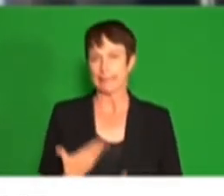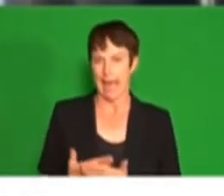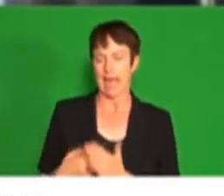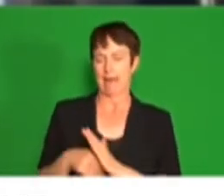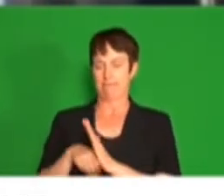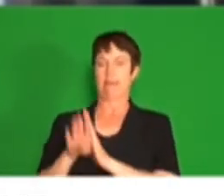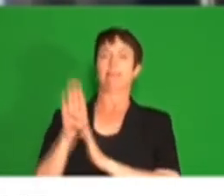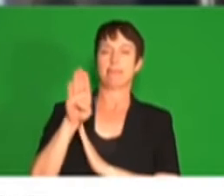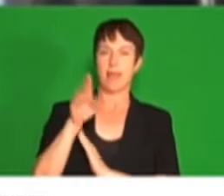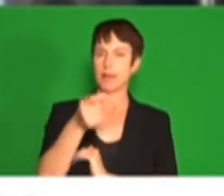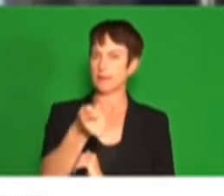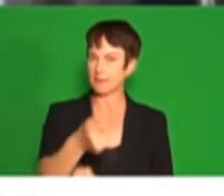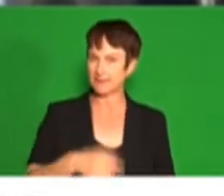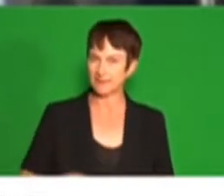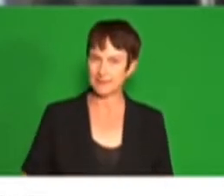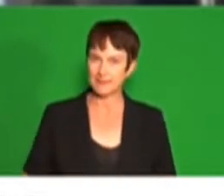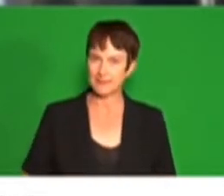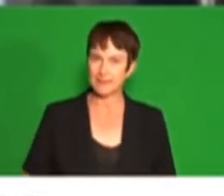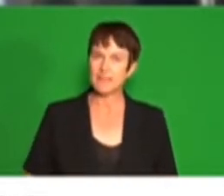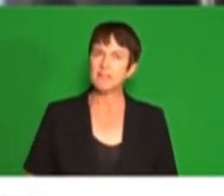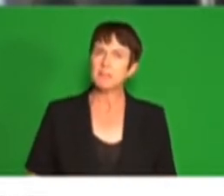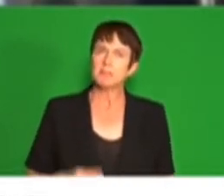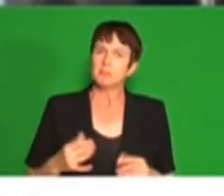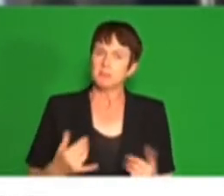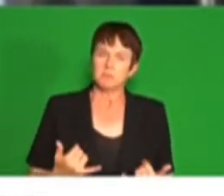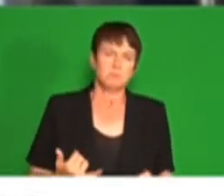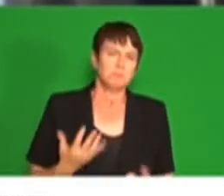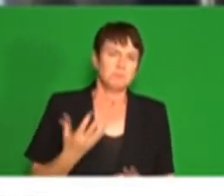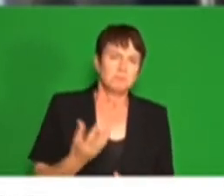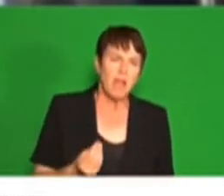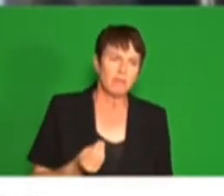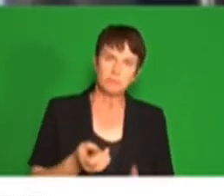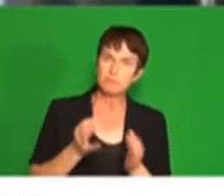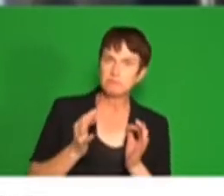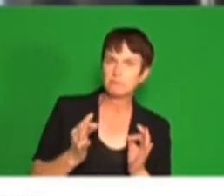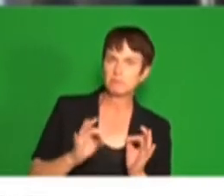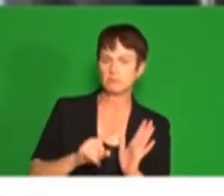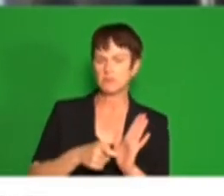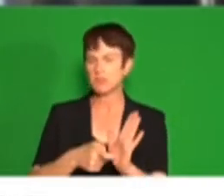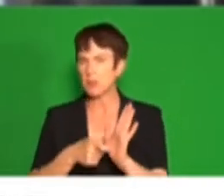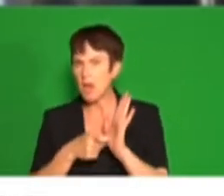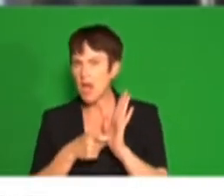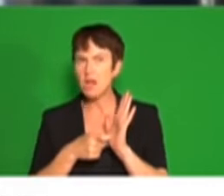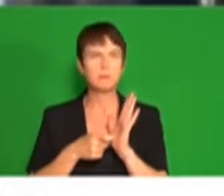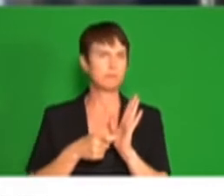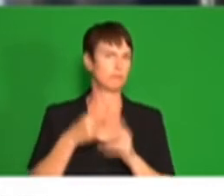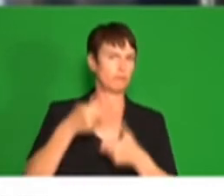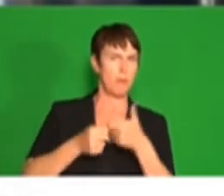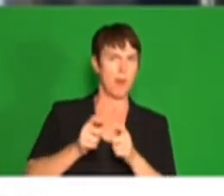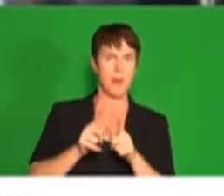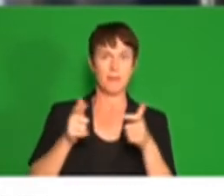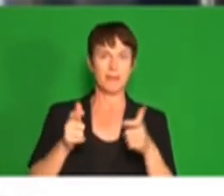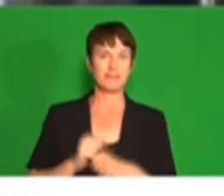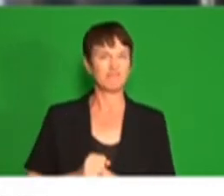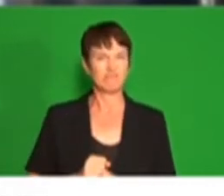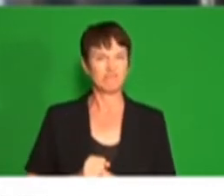While there are no demand-side pressures evident, electricity and other administered